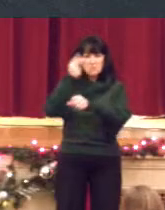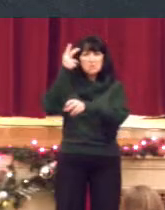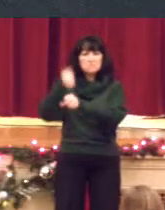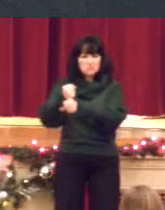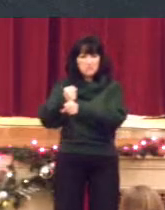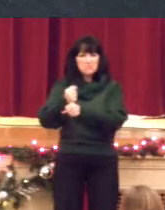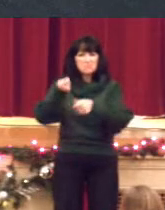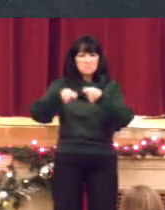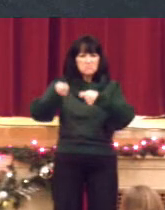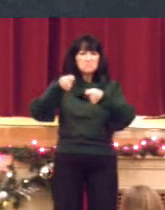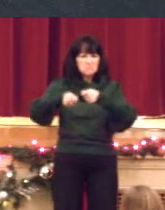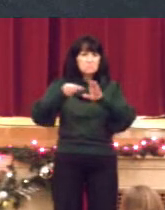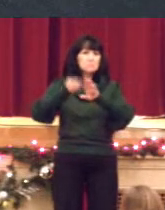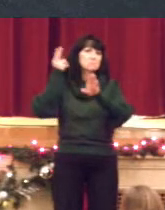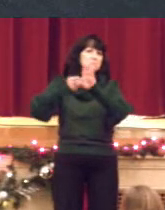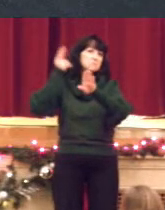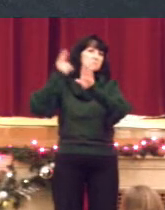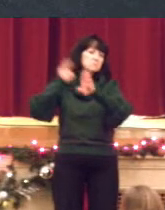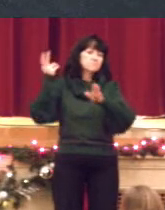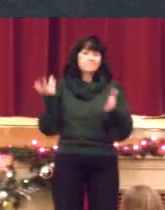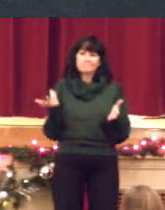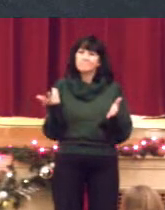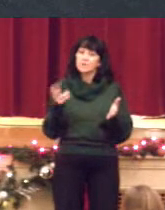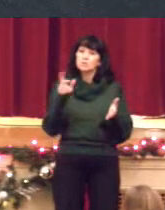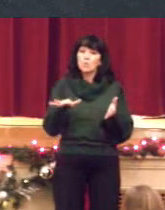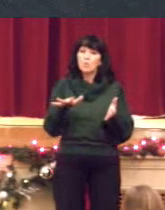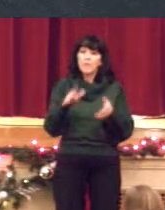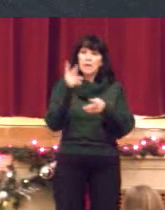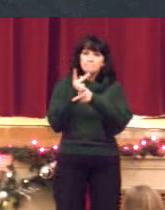recruitment piece is vital. Next slide, please.